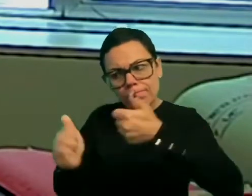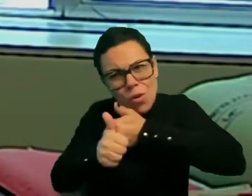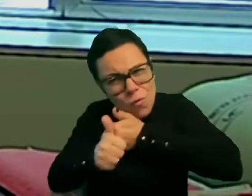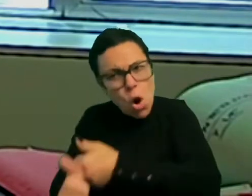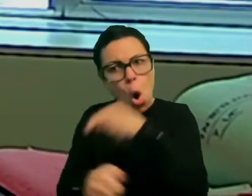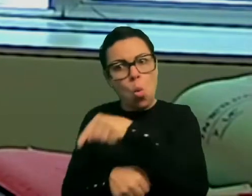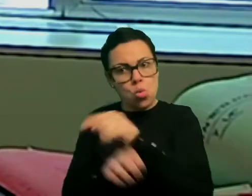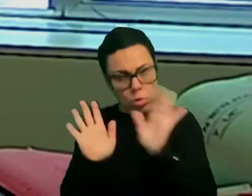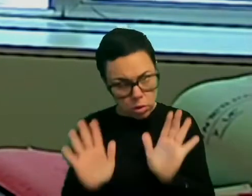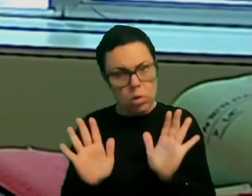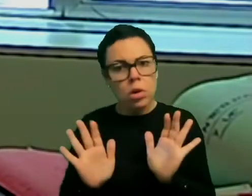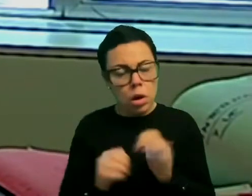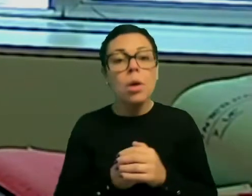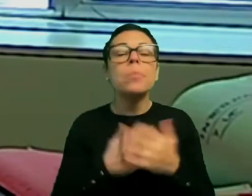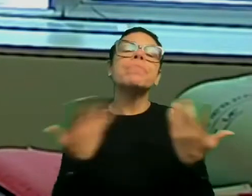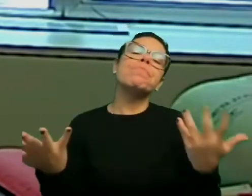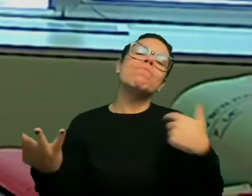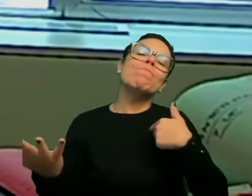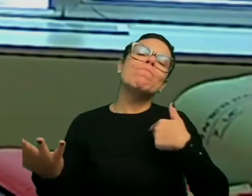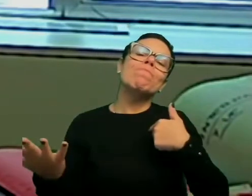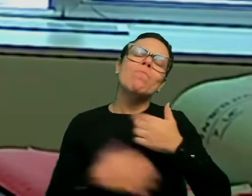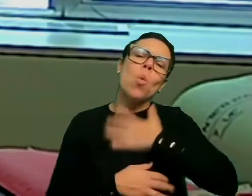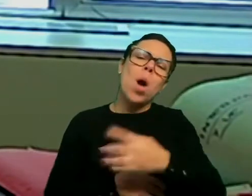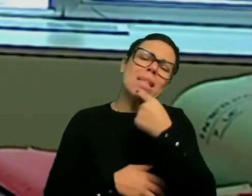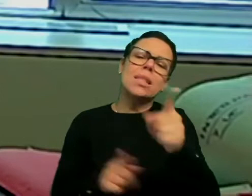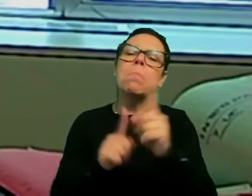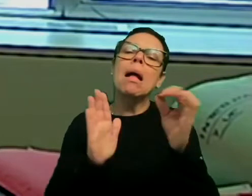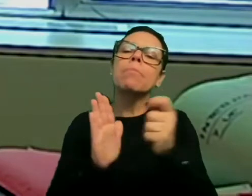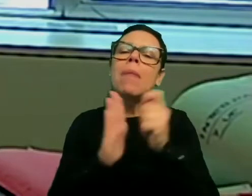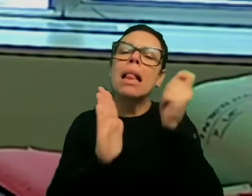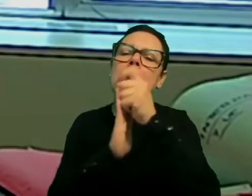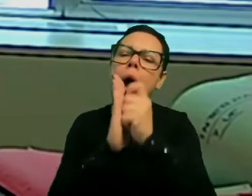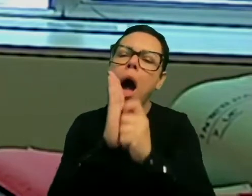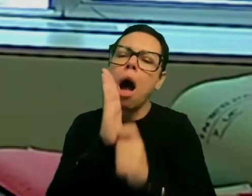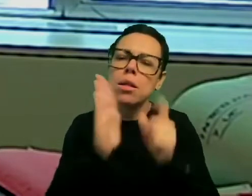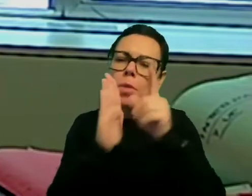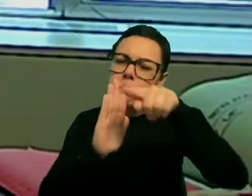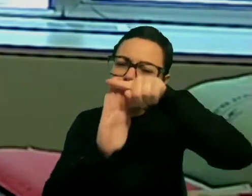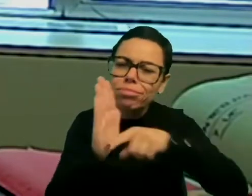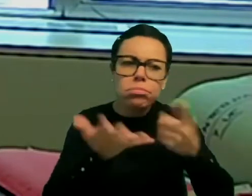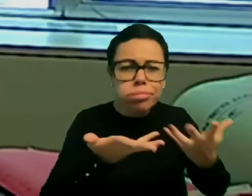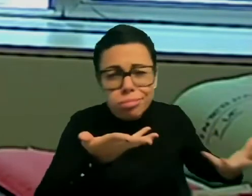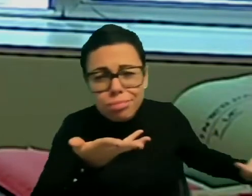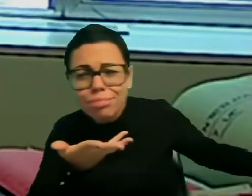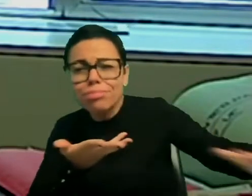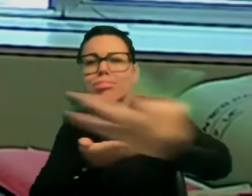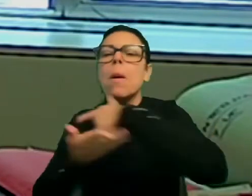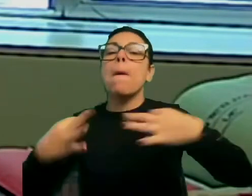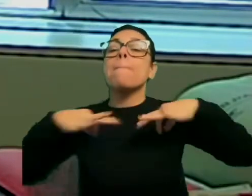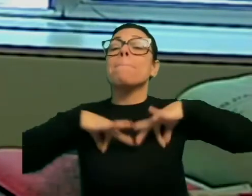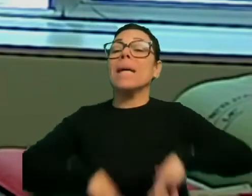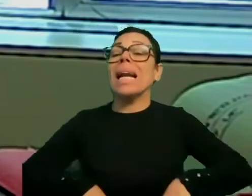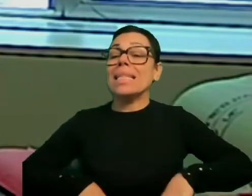some data we've been able to collect in the Ministry of Finance. In 2021,